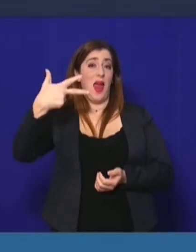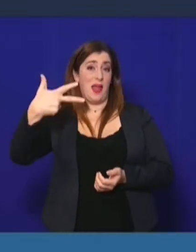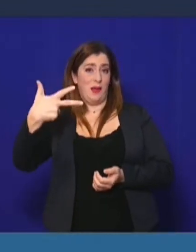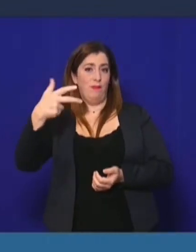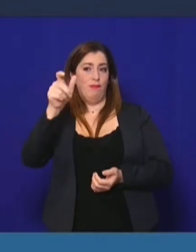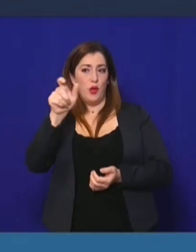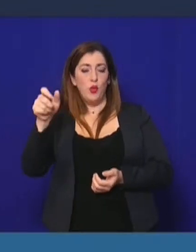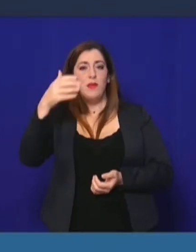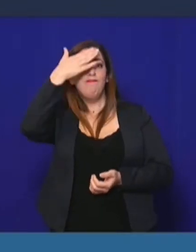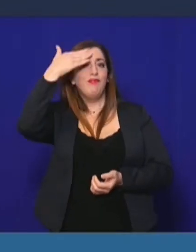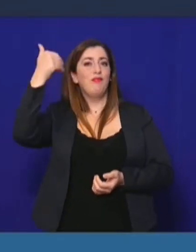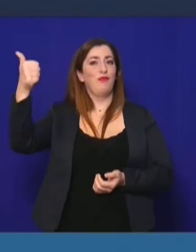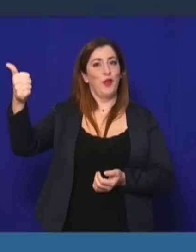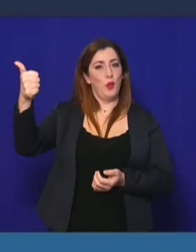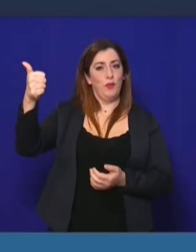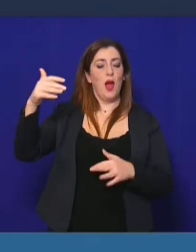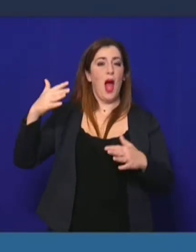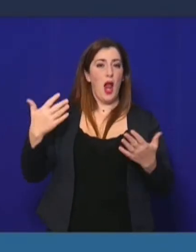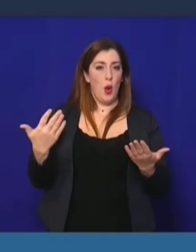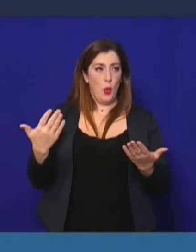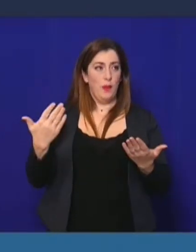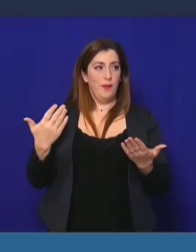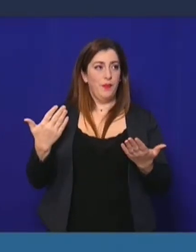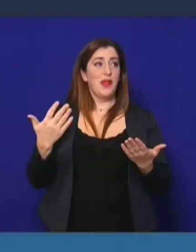u allura t-total ta' recovered huwa ta'